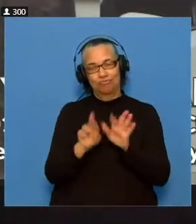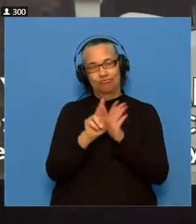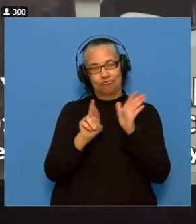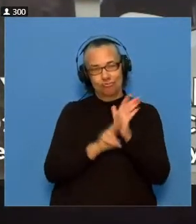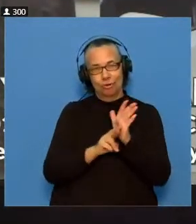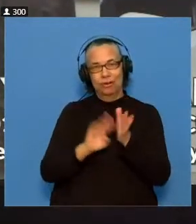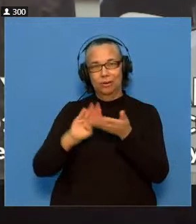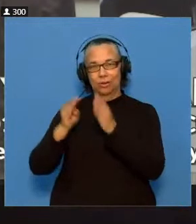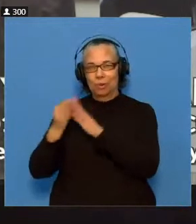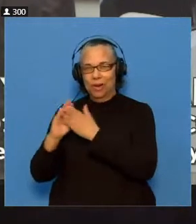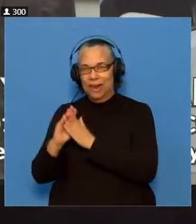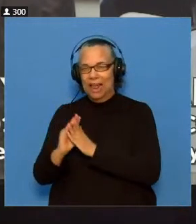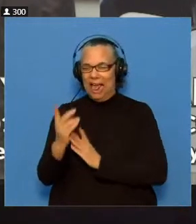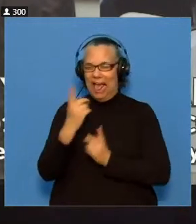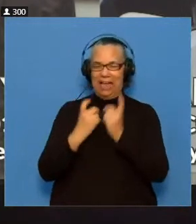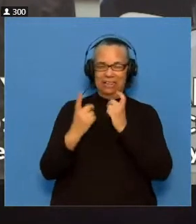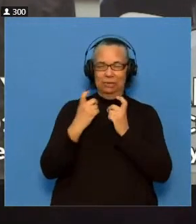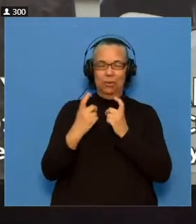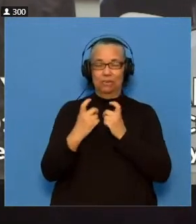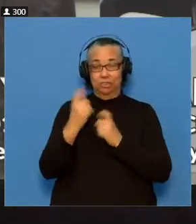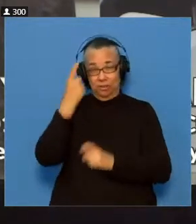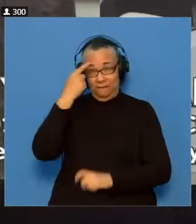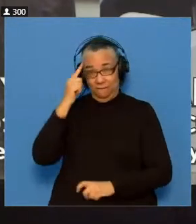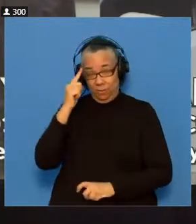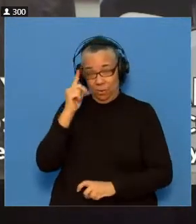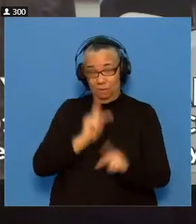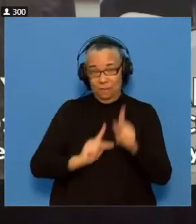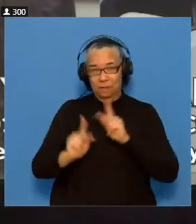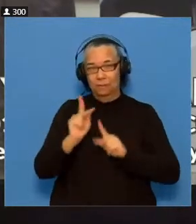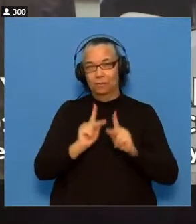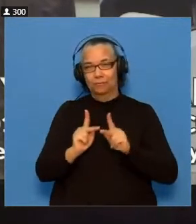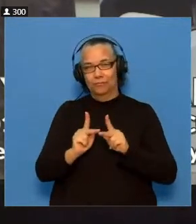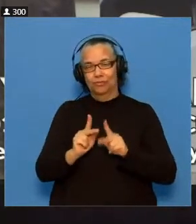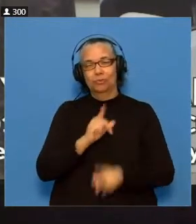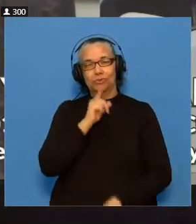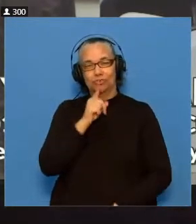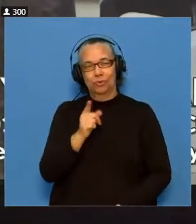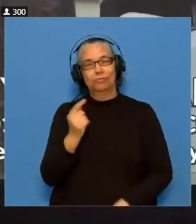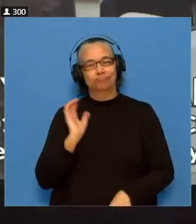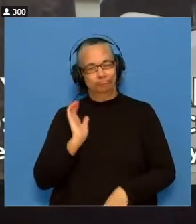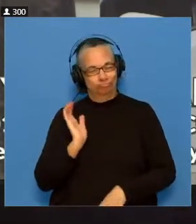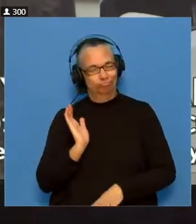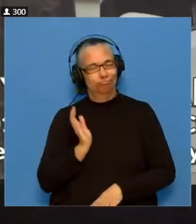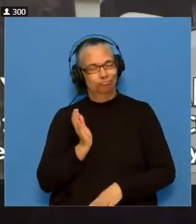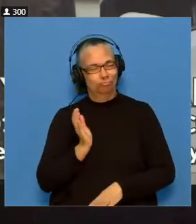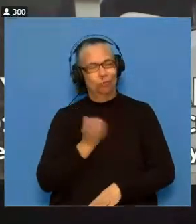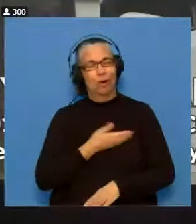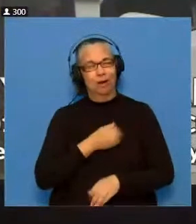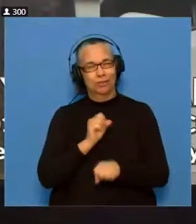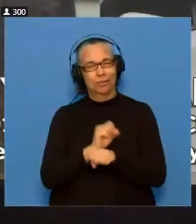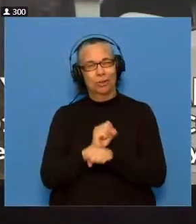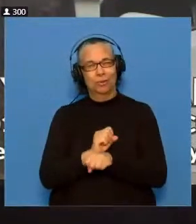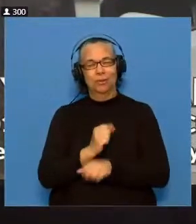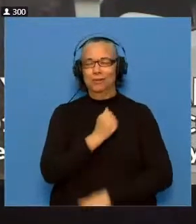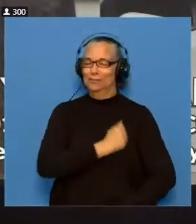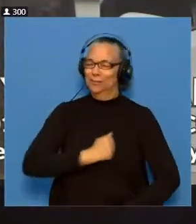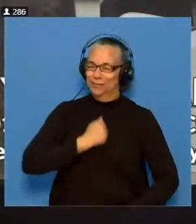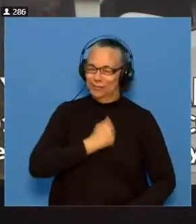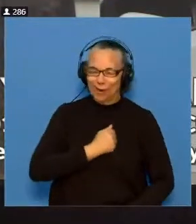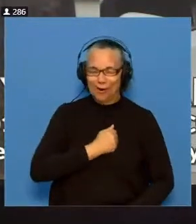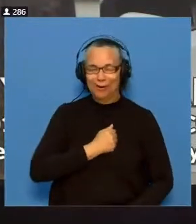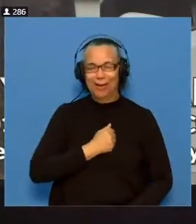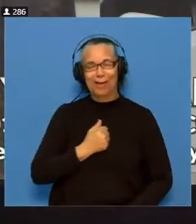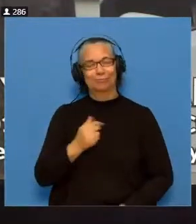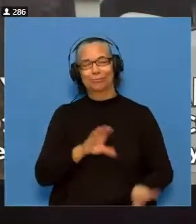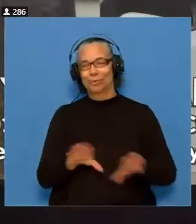community, asking questions on behalf of persons to make sure that we can do our job to inform. So on this new year, I will say sorry, and I will do